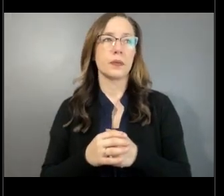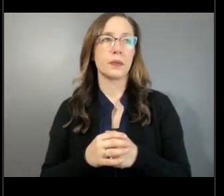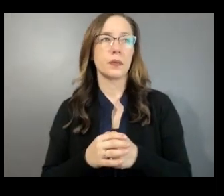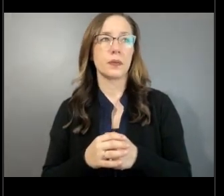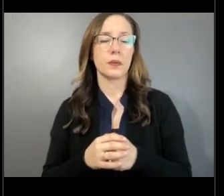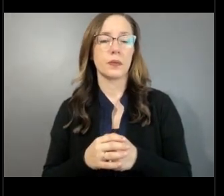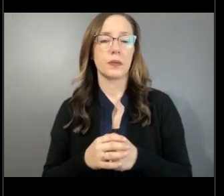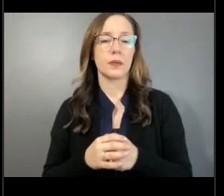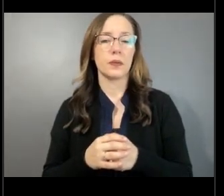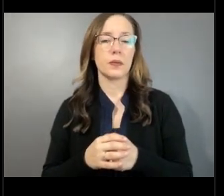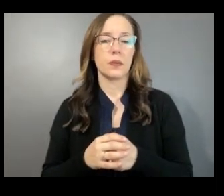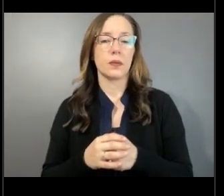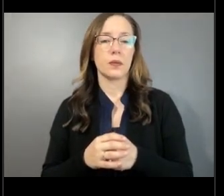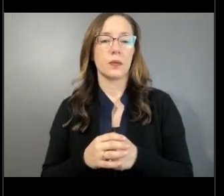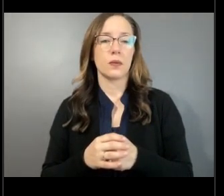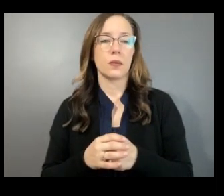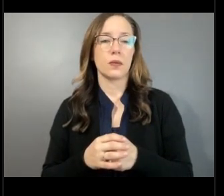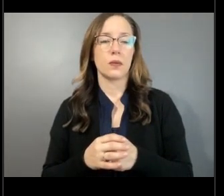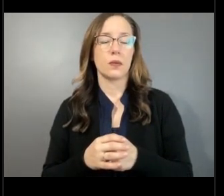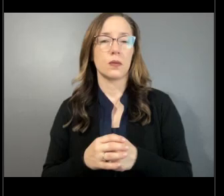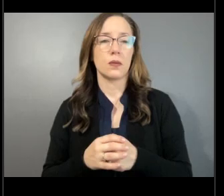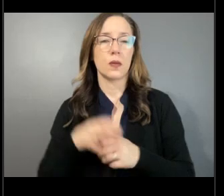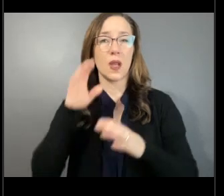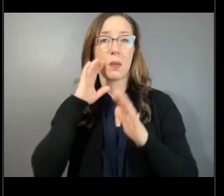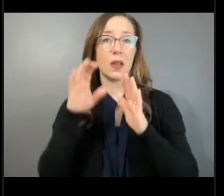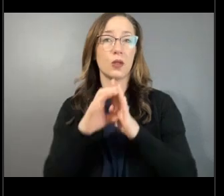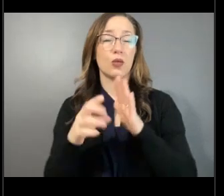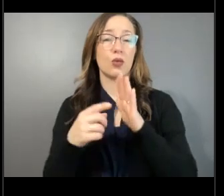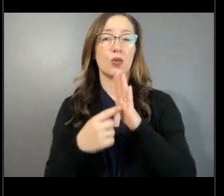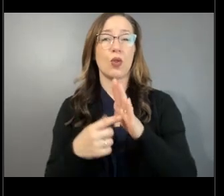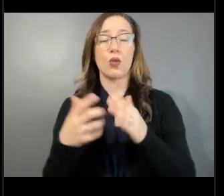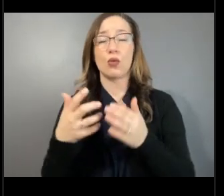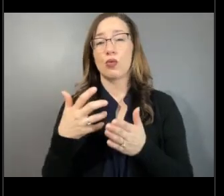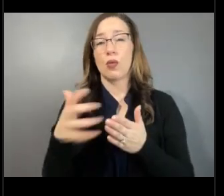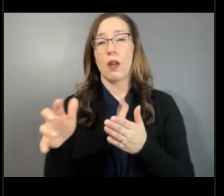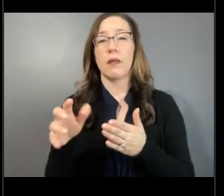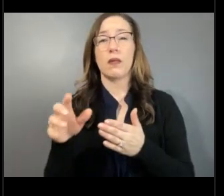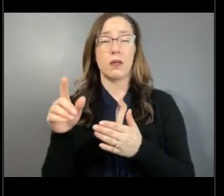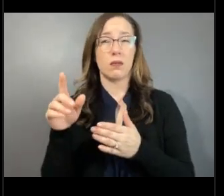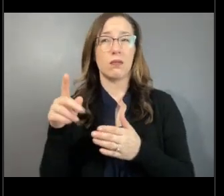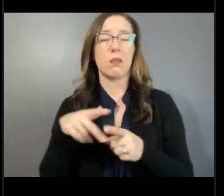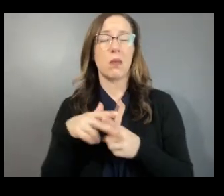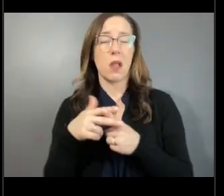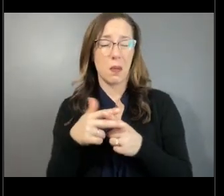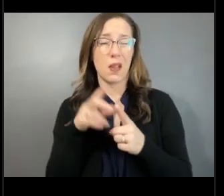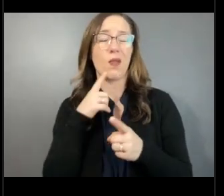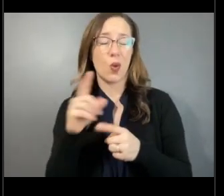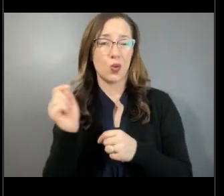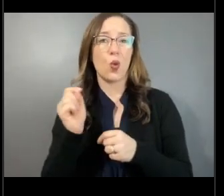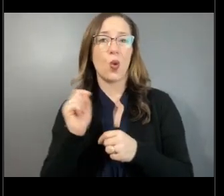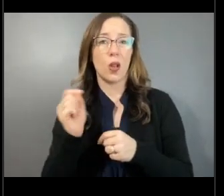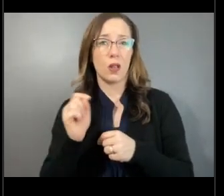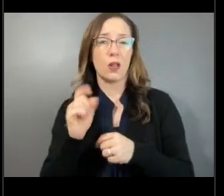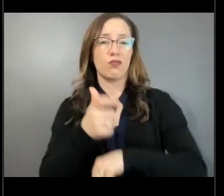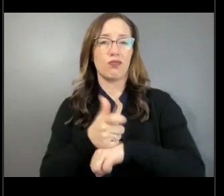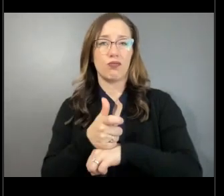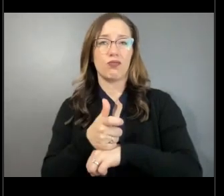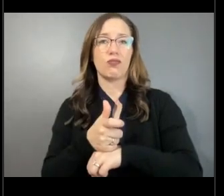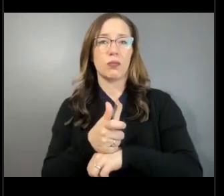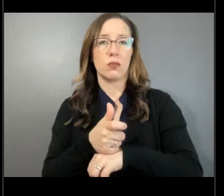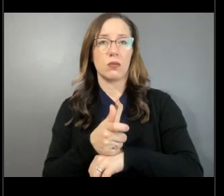will go. The picture shows the rough-in plumbing for a toilet fixture in a covered dwelling